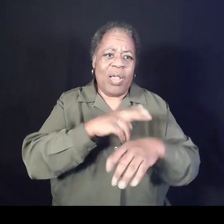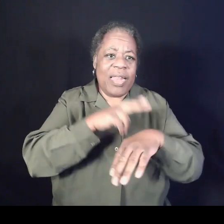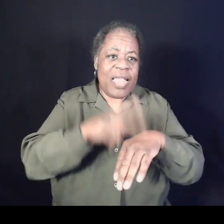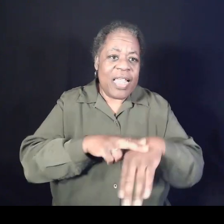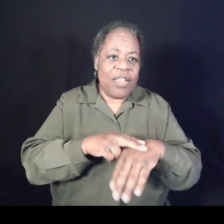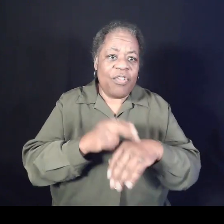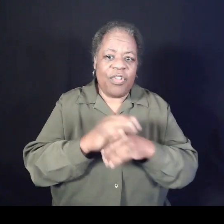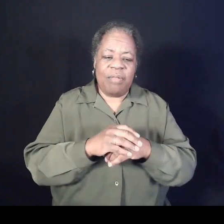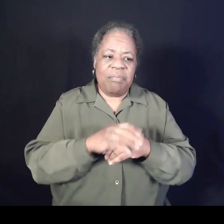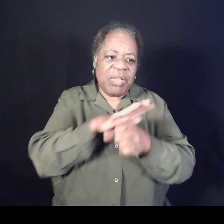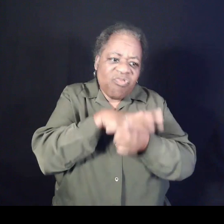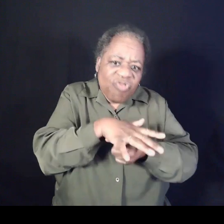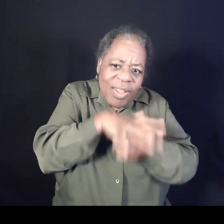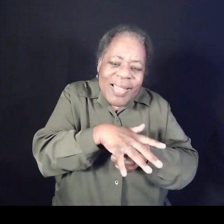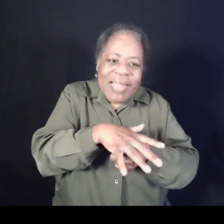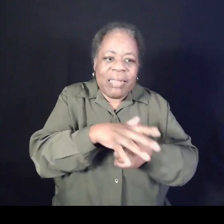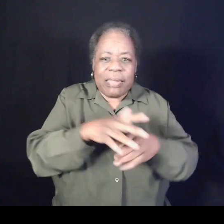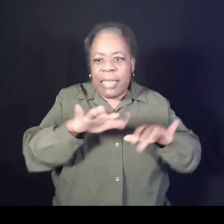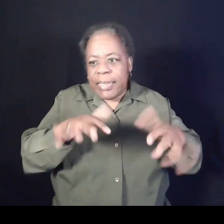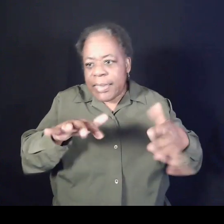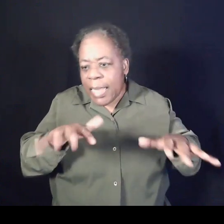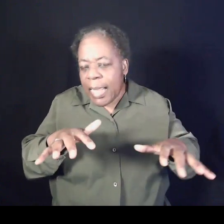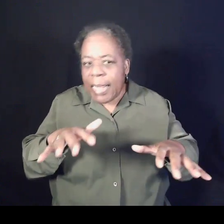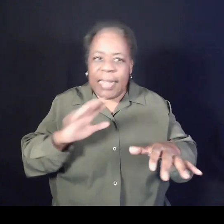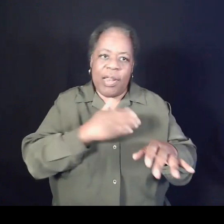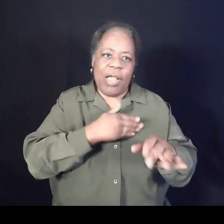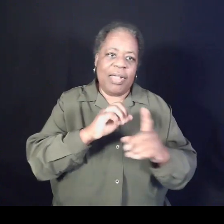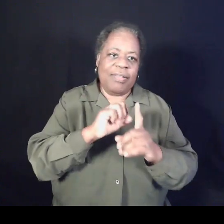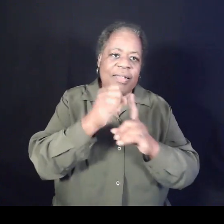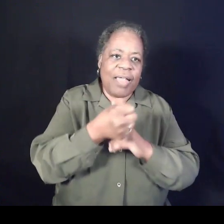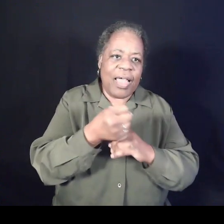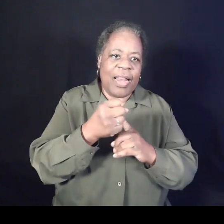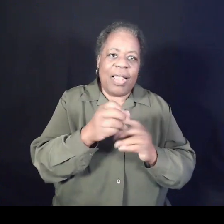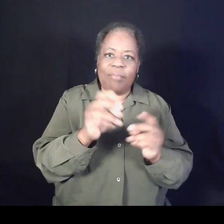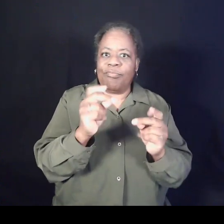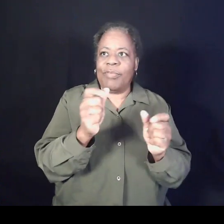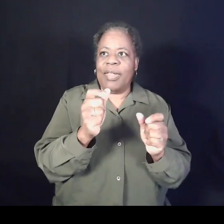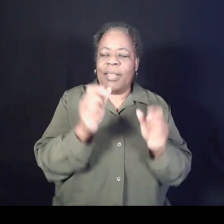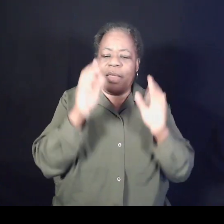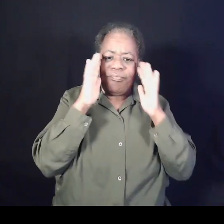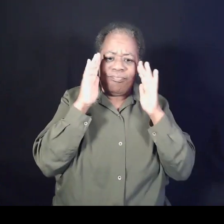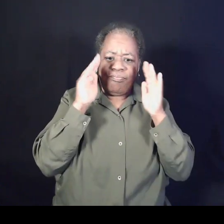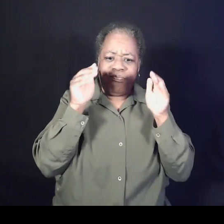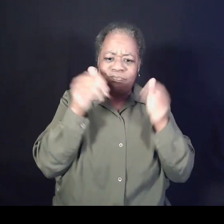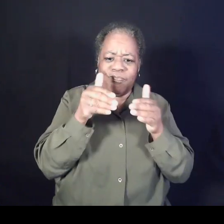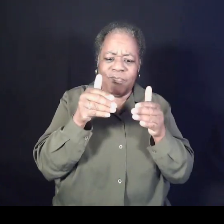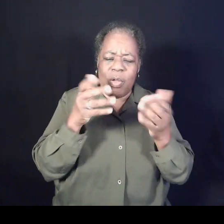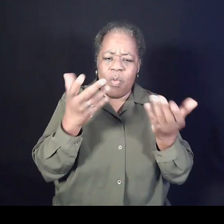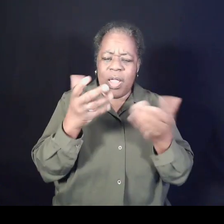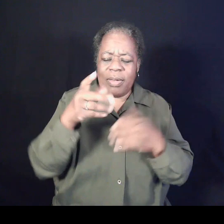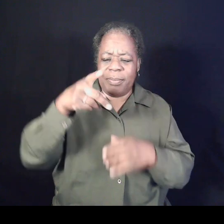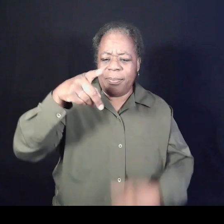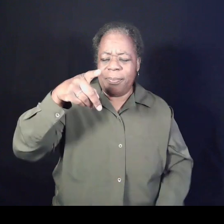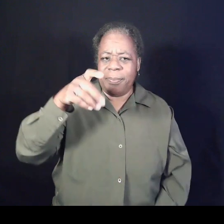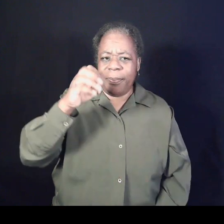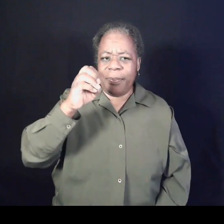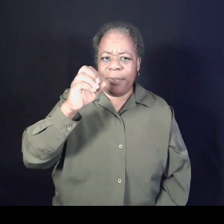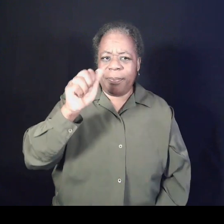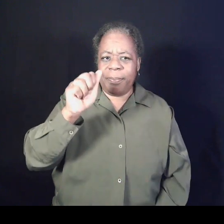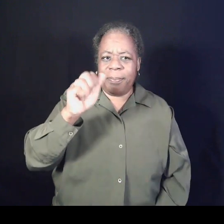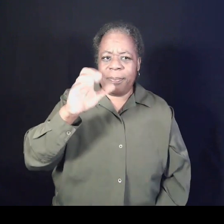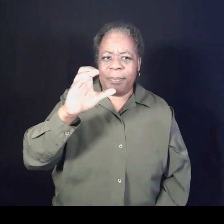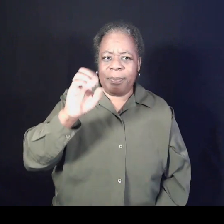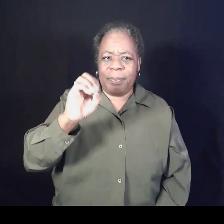levels of stress and anxiety in our society. So we pretty quickly found our way to peace as a theme for